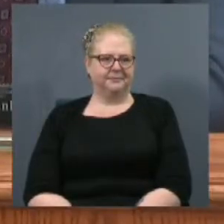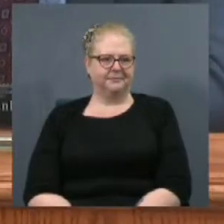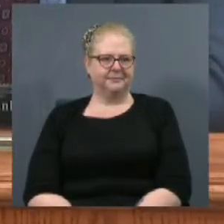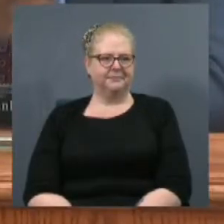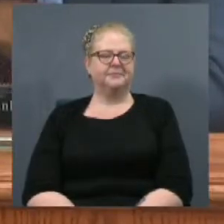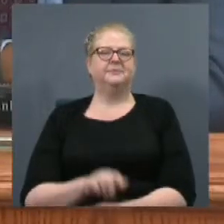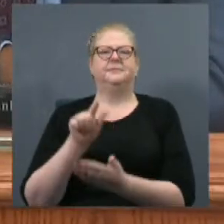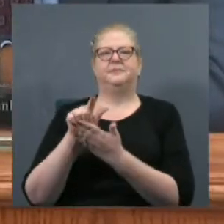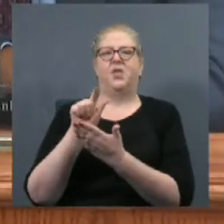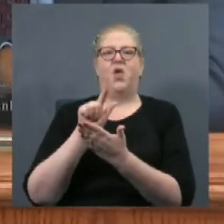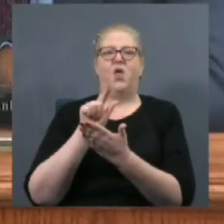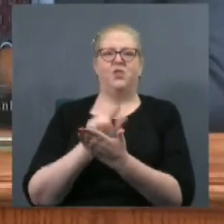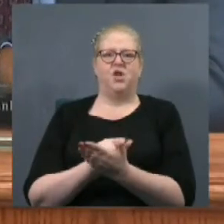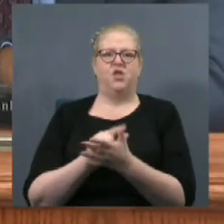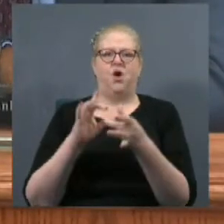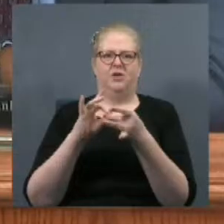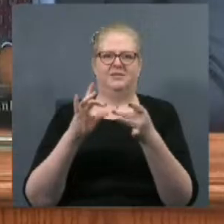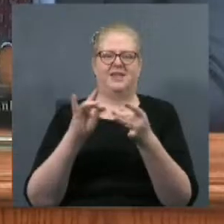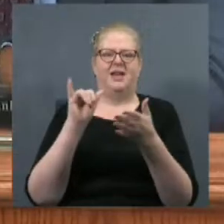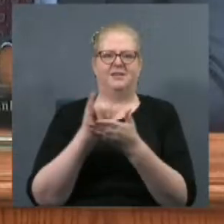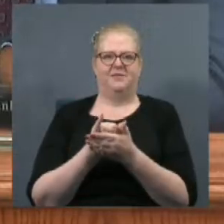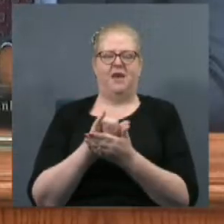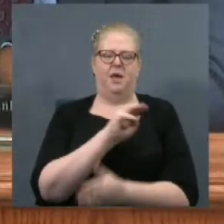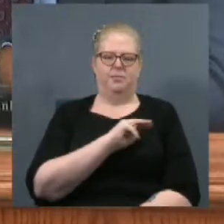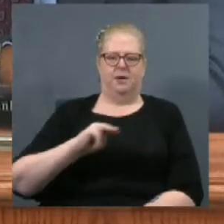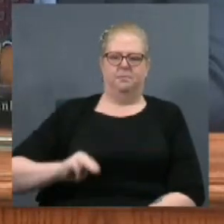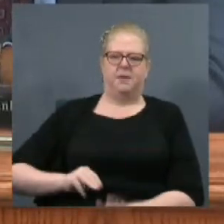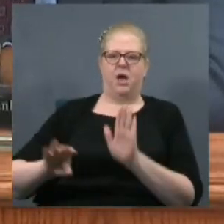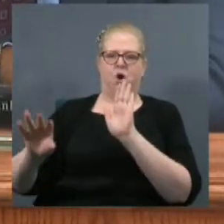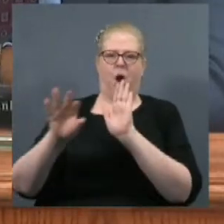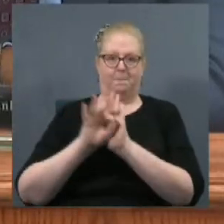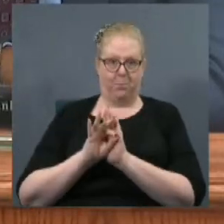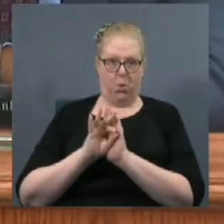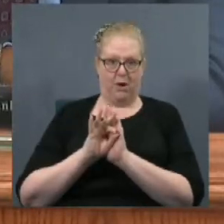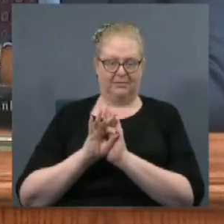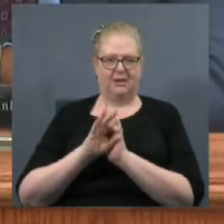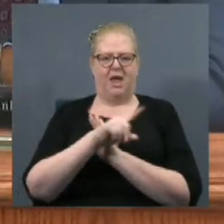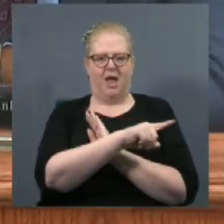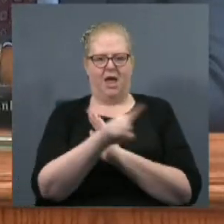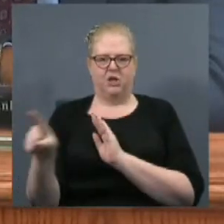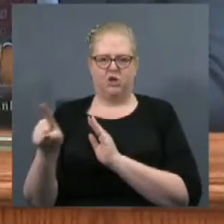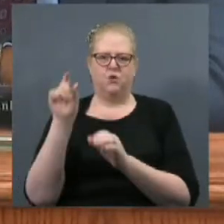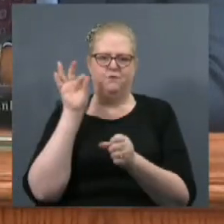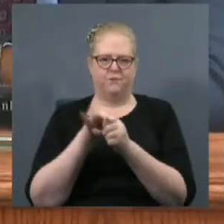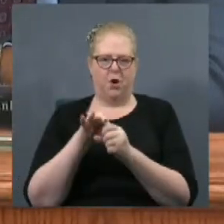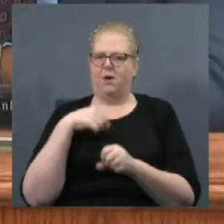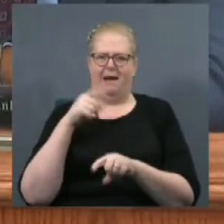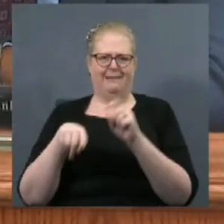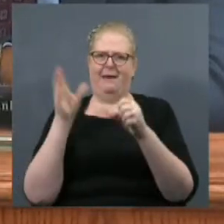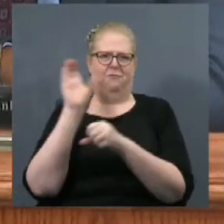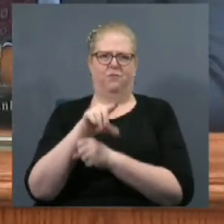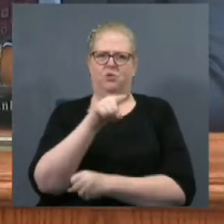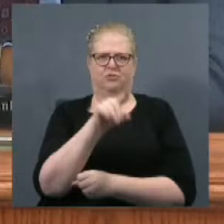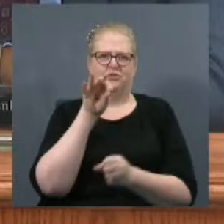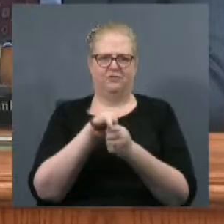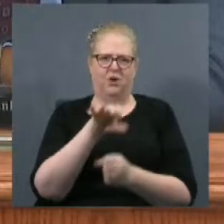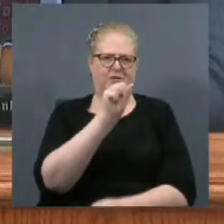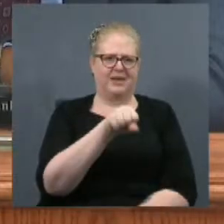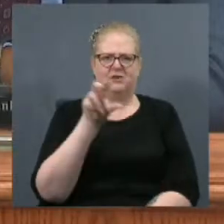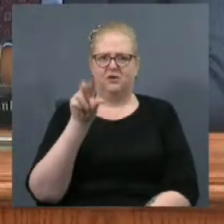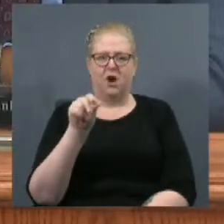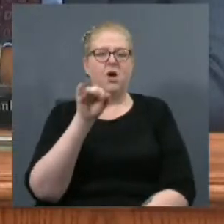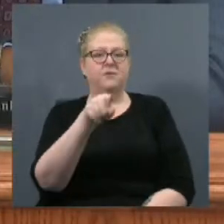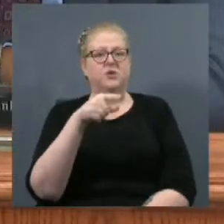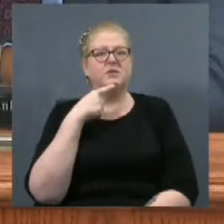The law states that the mayor makes the appointment and the board votes. Yet I can't make you vote yes or no, but if you vote no, I'm going to bring someone